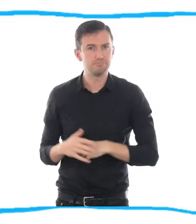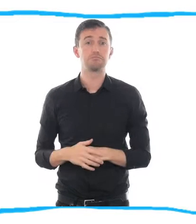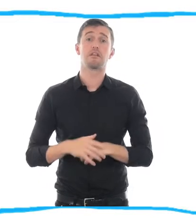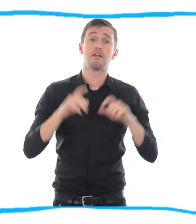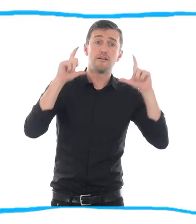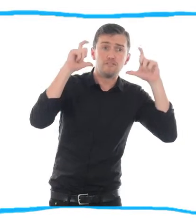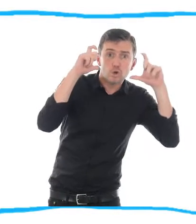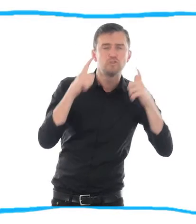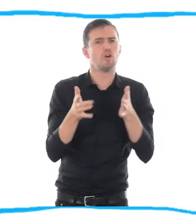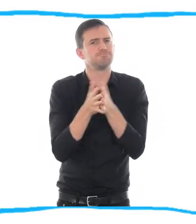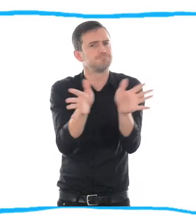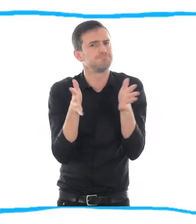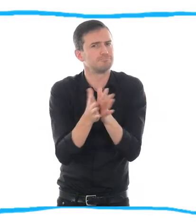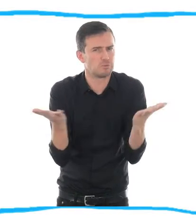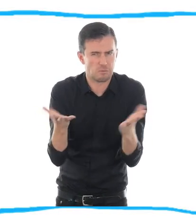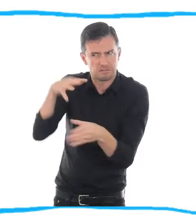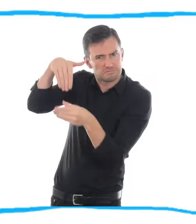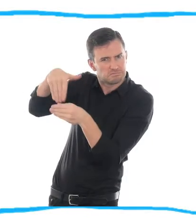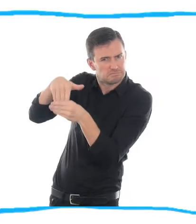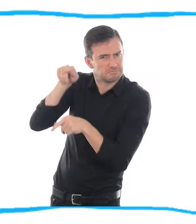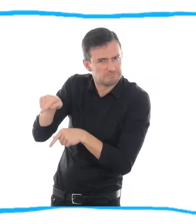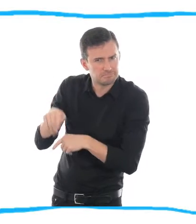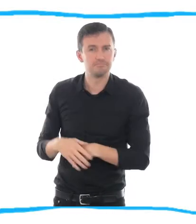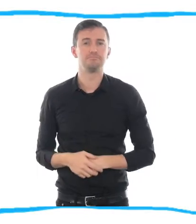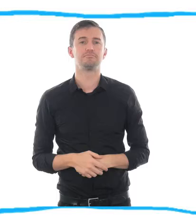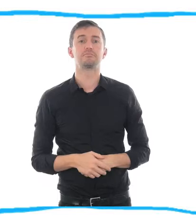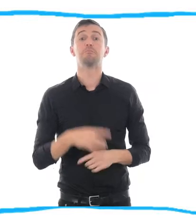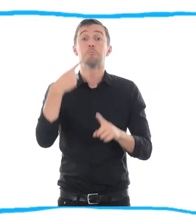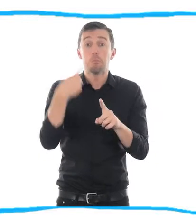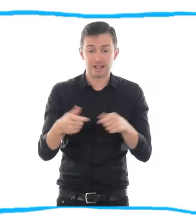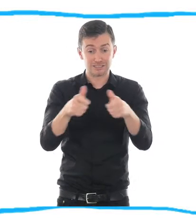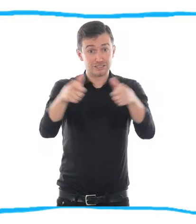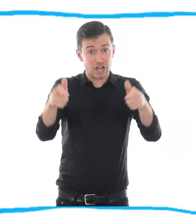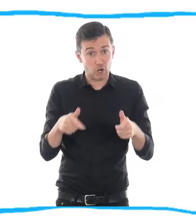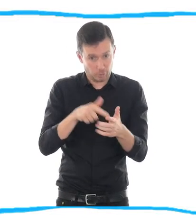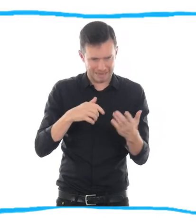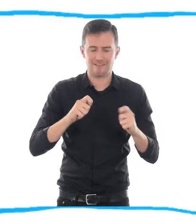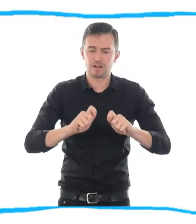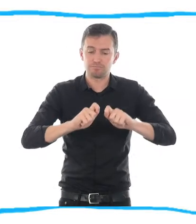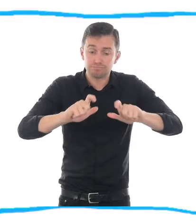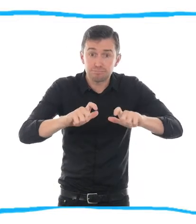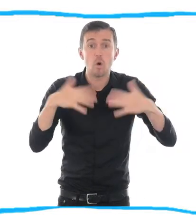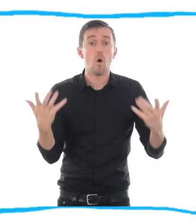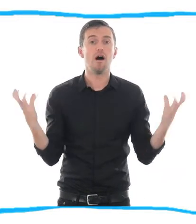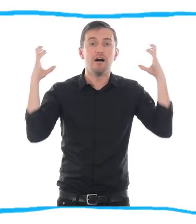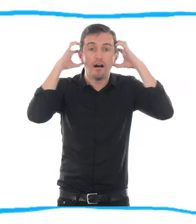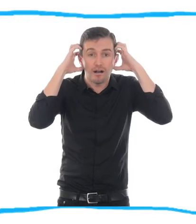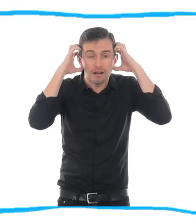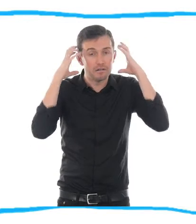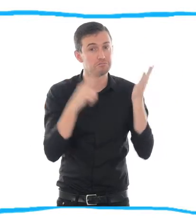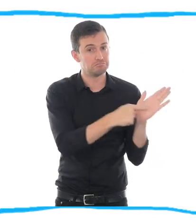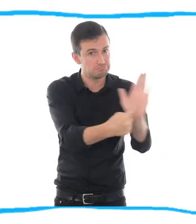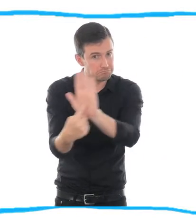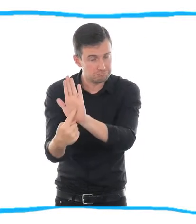describe pictures or charts as you speak, while trying to be specific with your language. And ideally, provide accessible formats